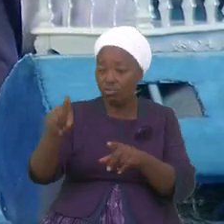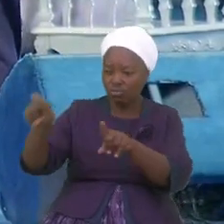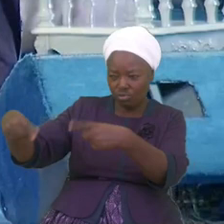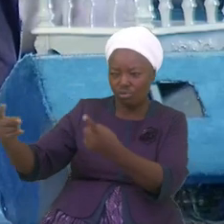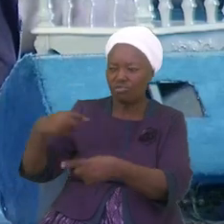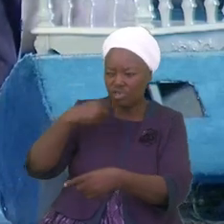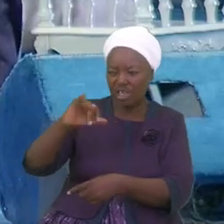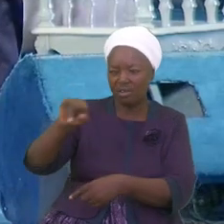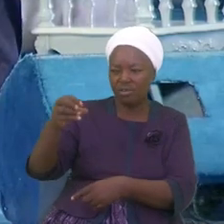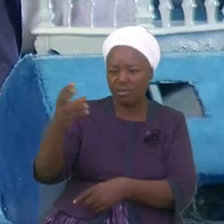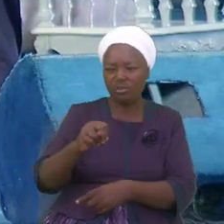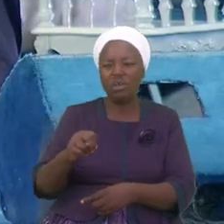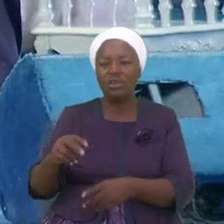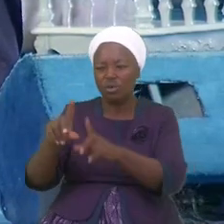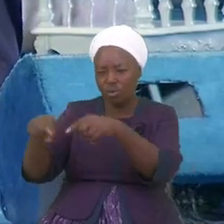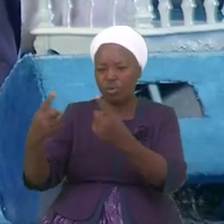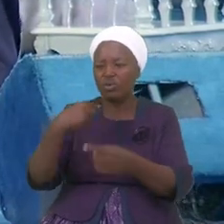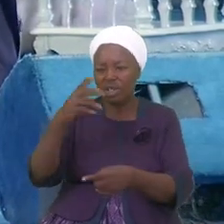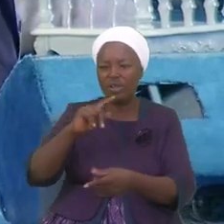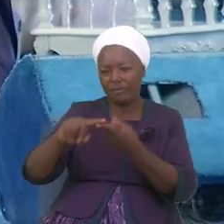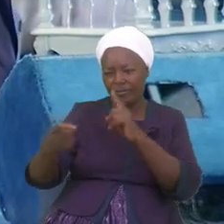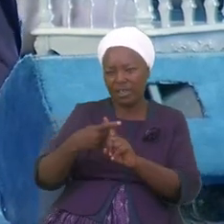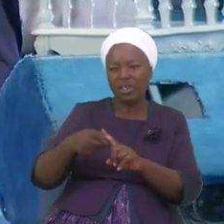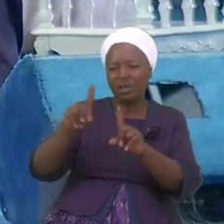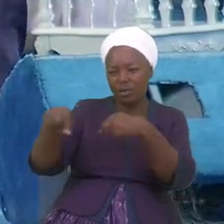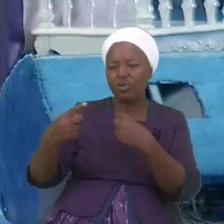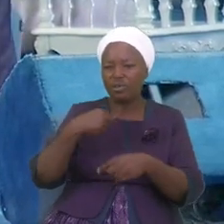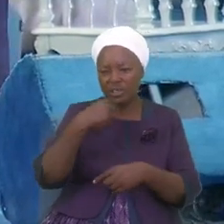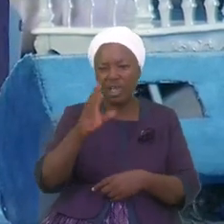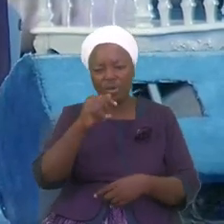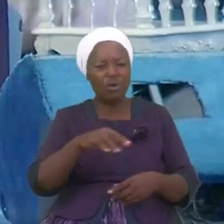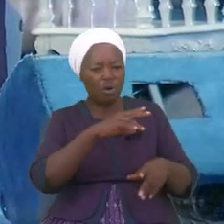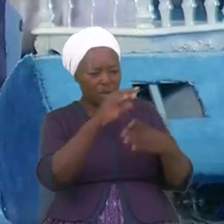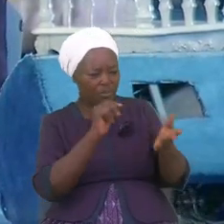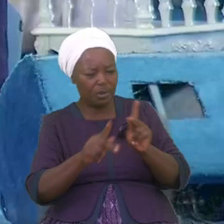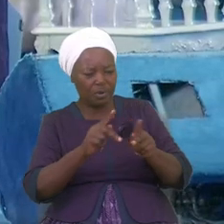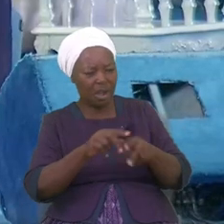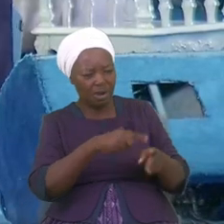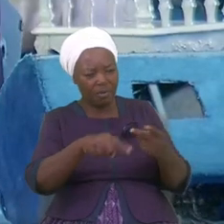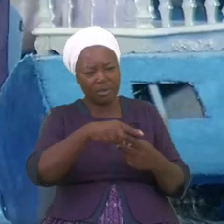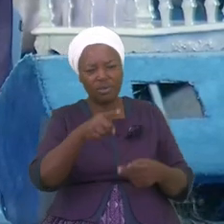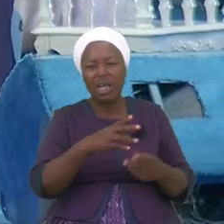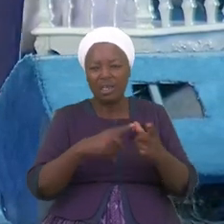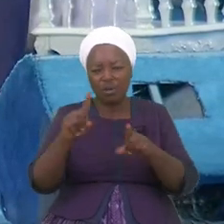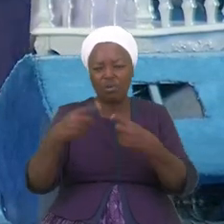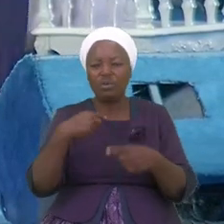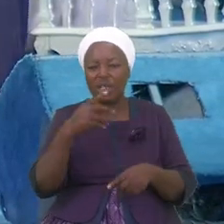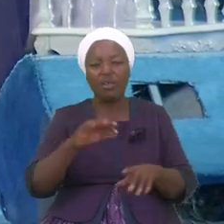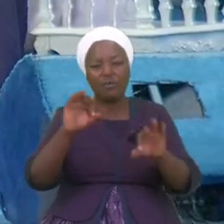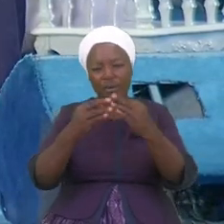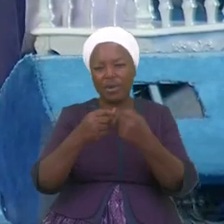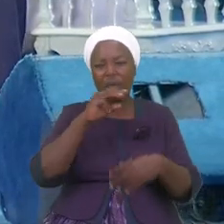John. Go tell your neighbor. Go tell your friends. Go tell your family members